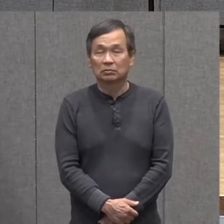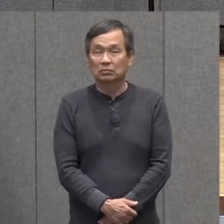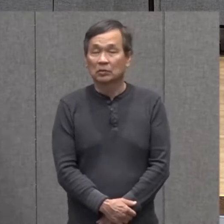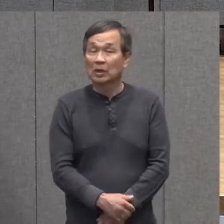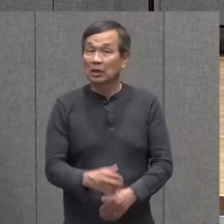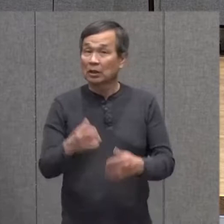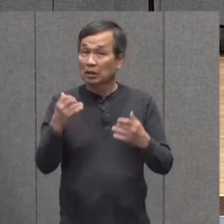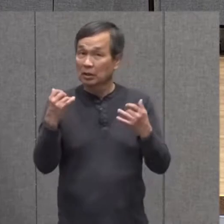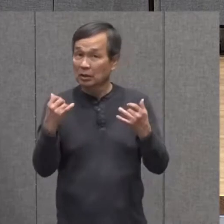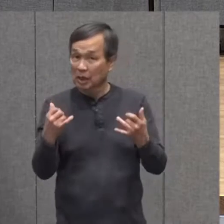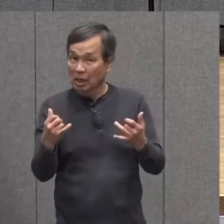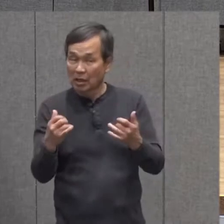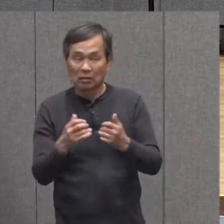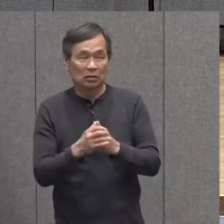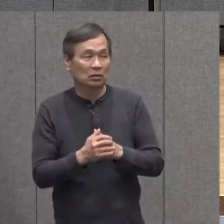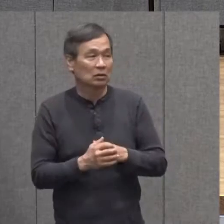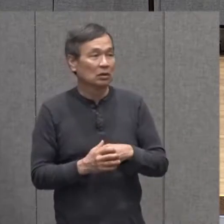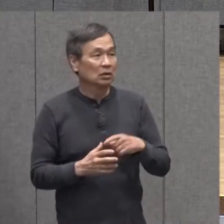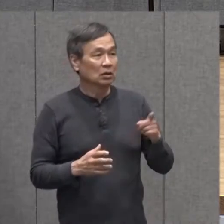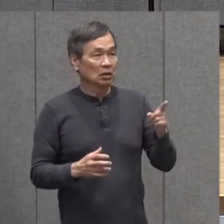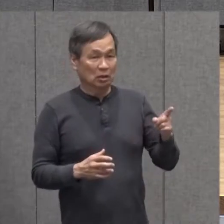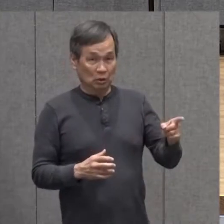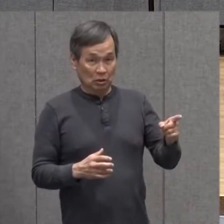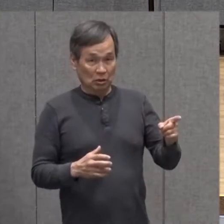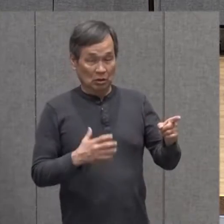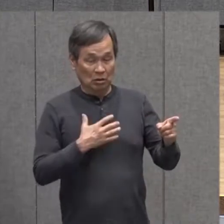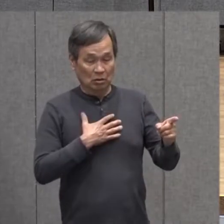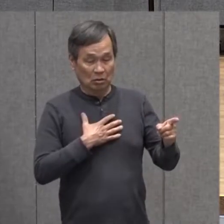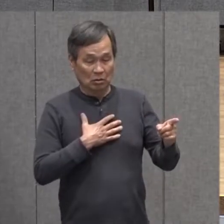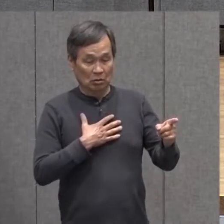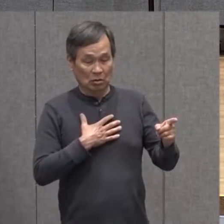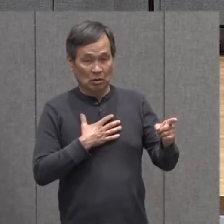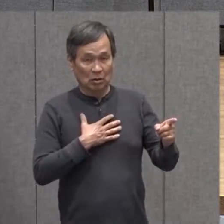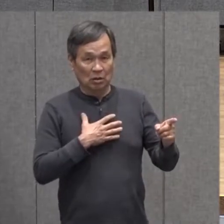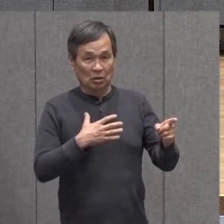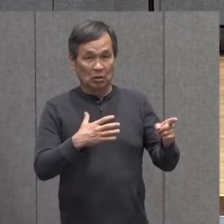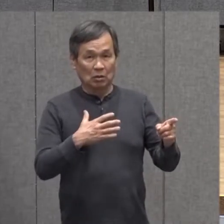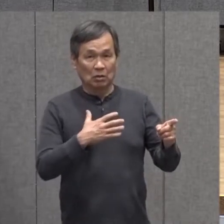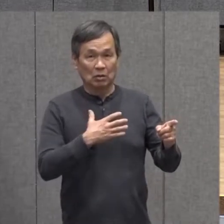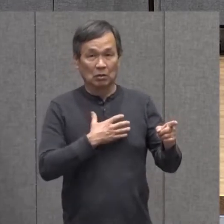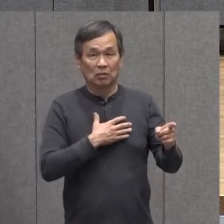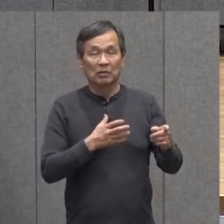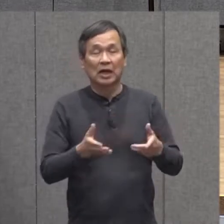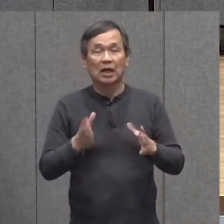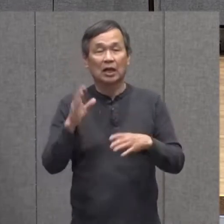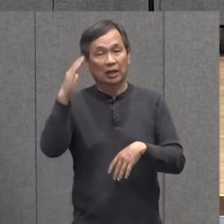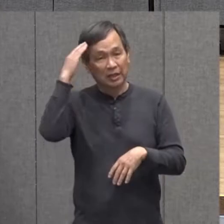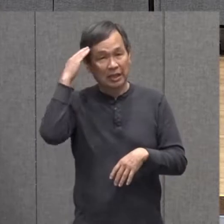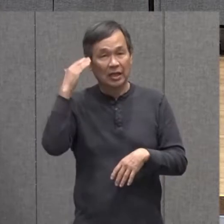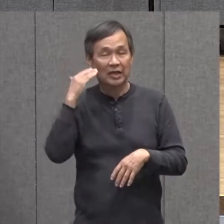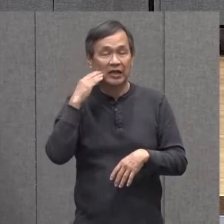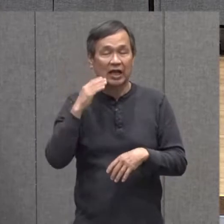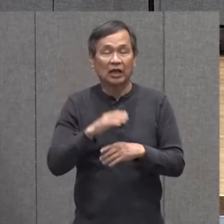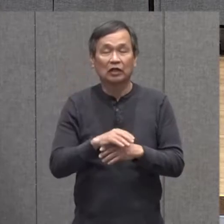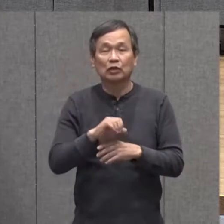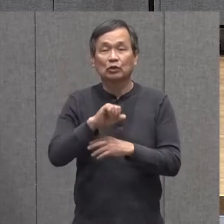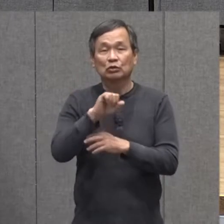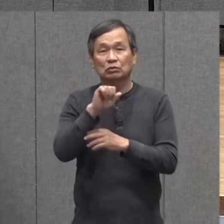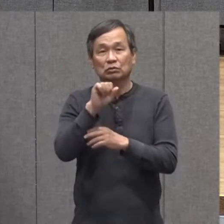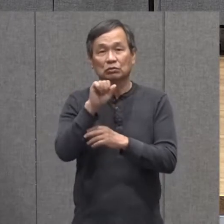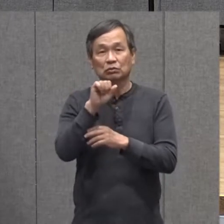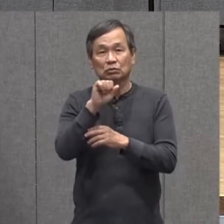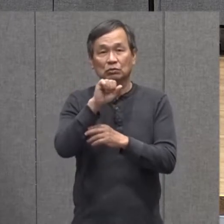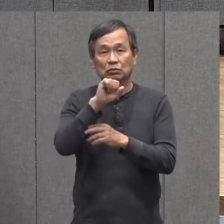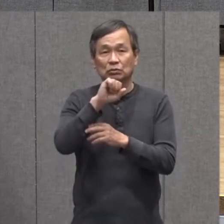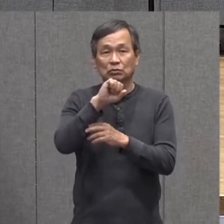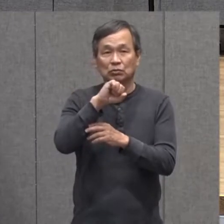so now we're gonna take our breath and we're gonna just kind of bring our head just gently to the right side and we're